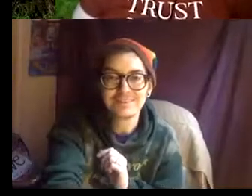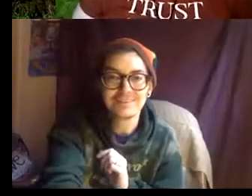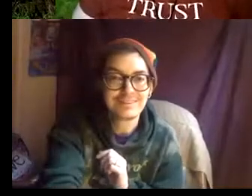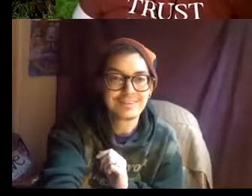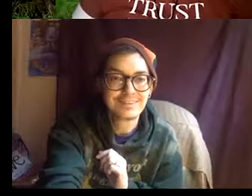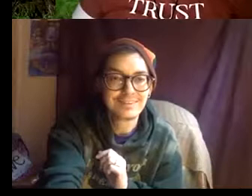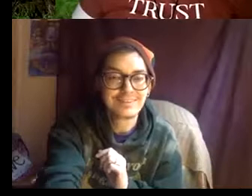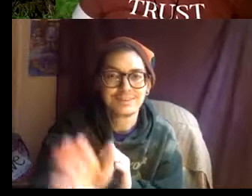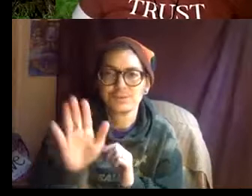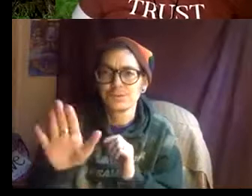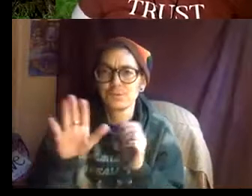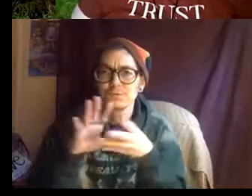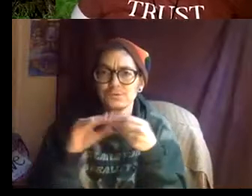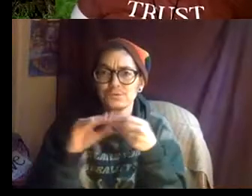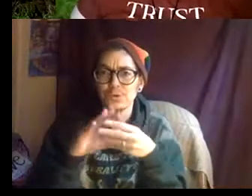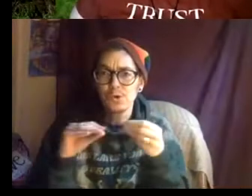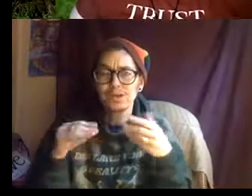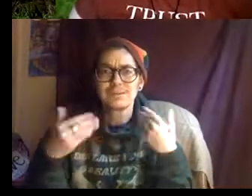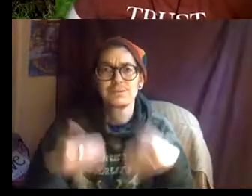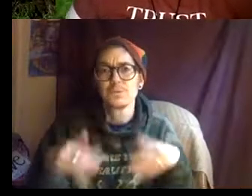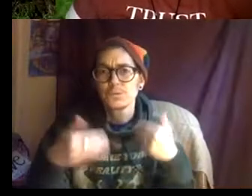Hello, Carrie, sorry.